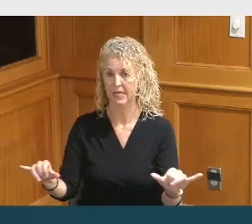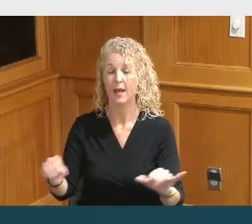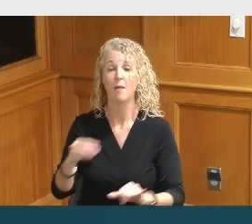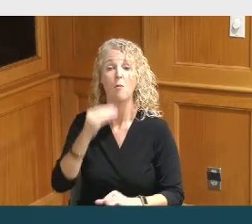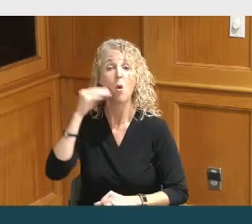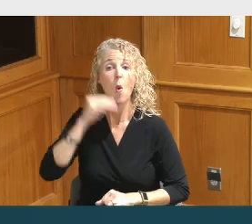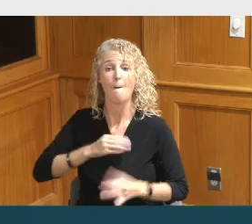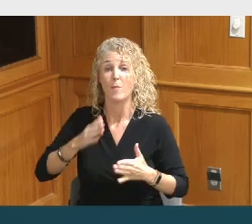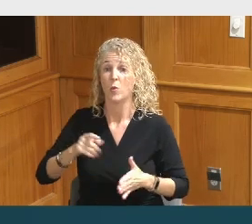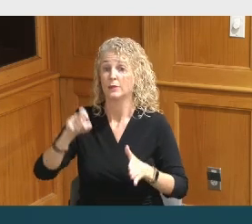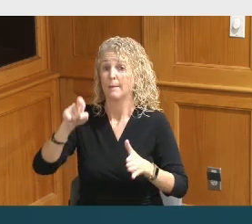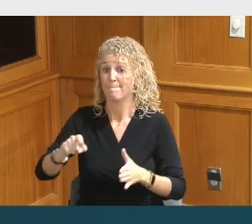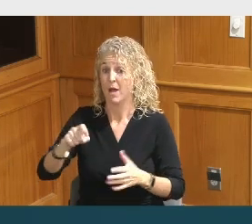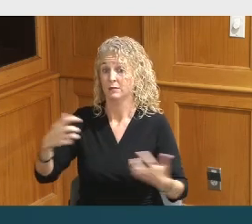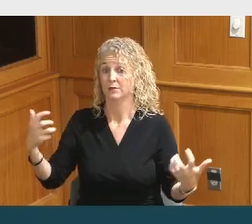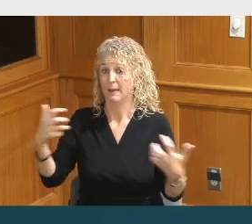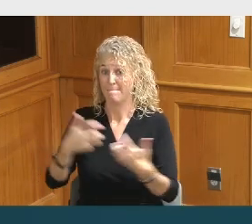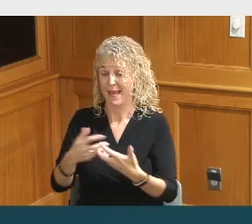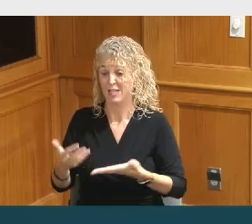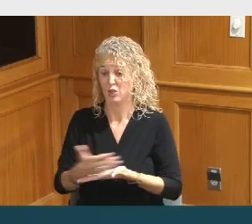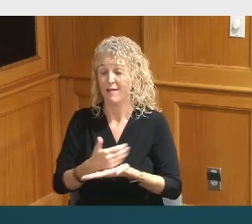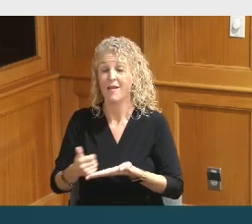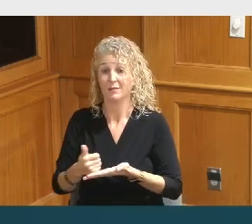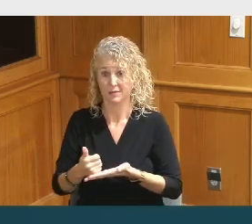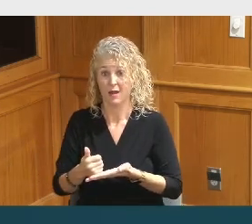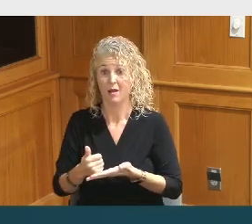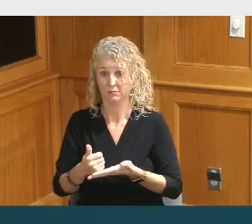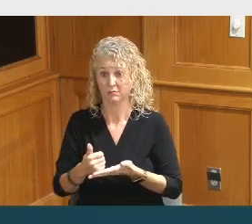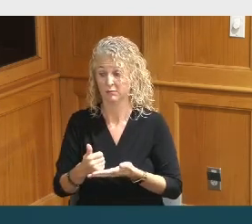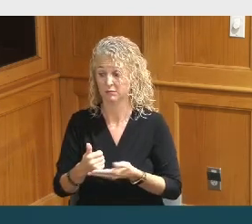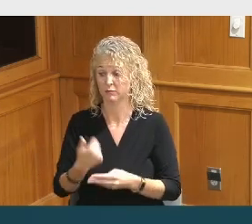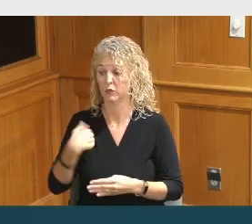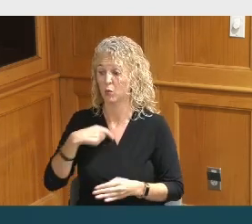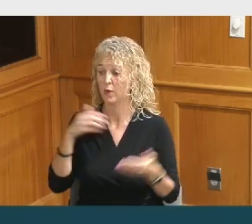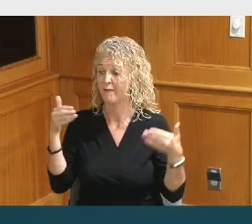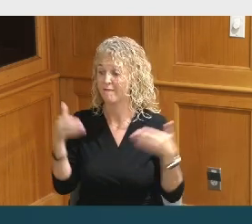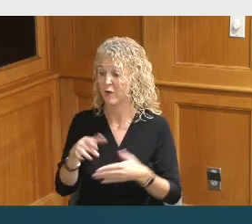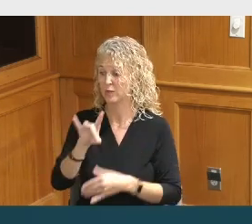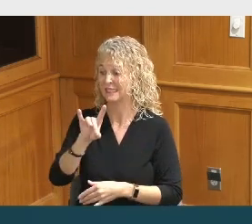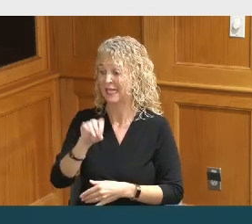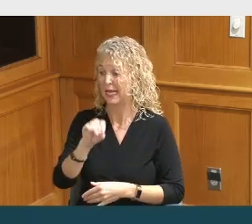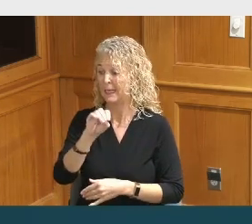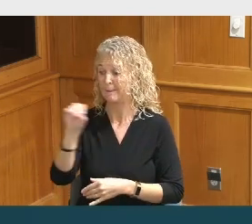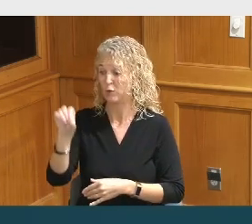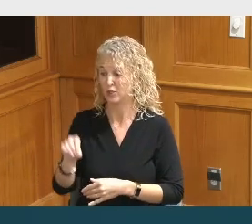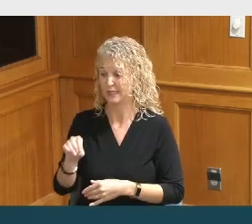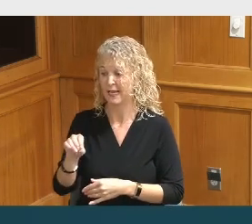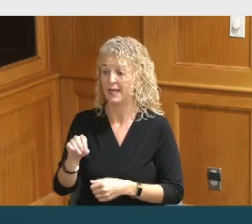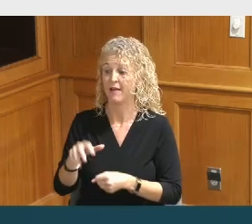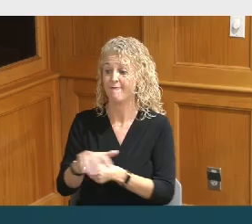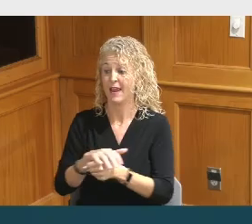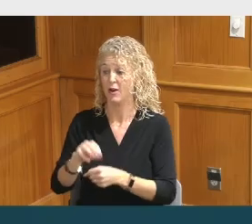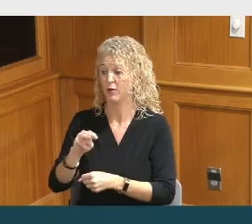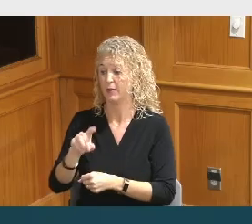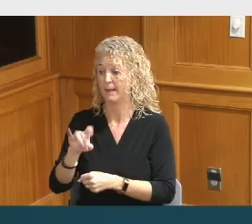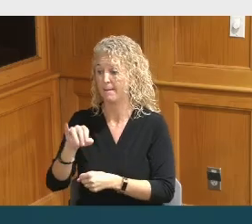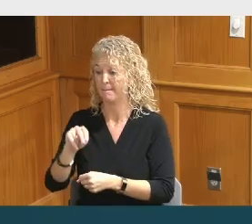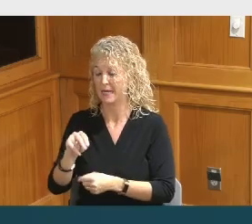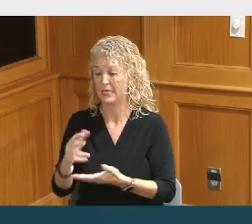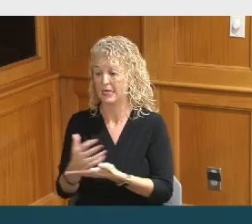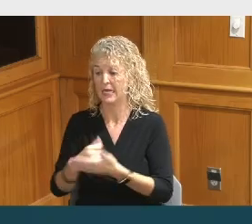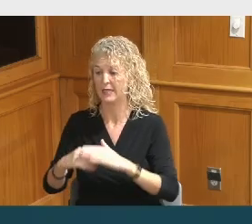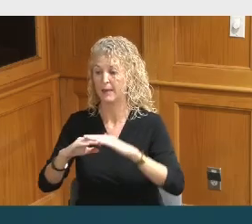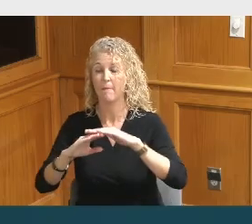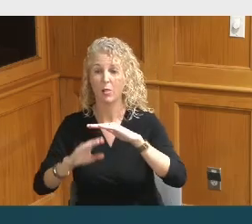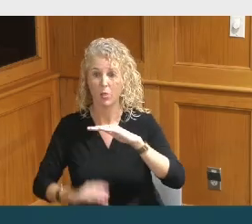meet the income guidelines. Again, because of the public funding sources here, we are focused at 80% of area median income and below.